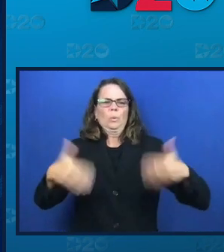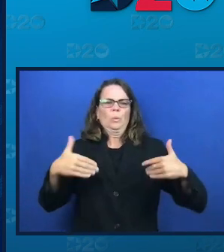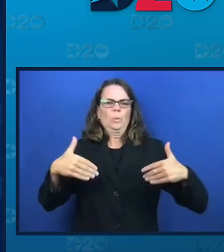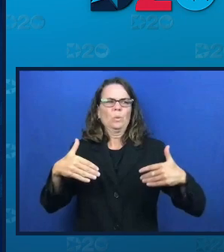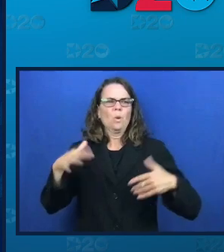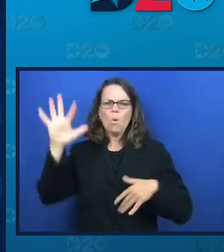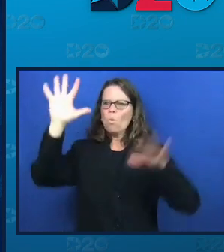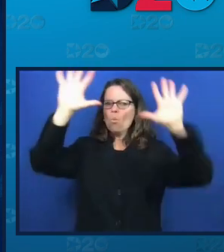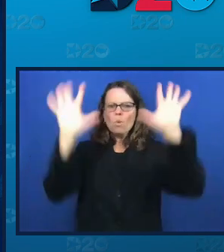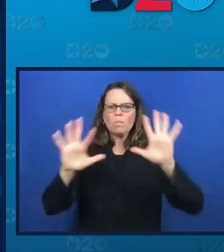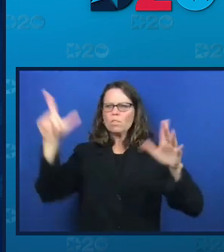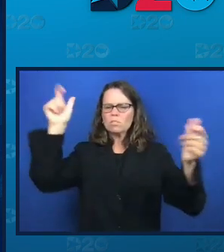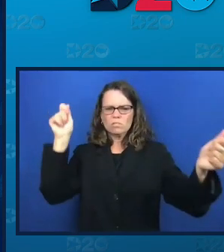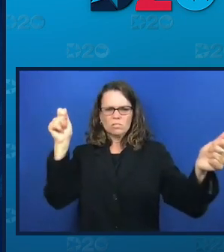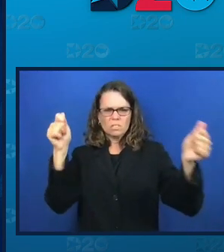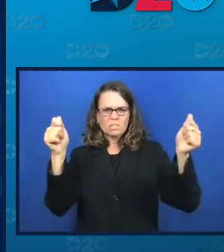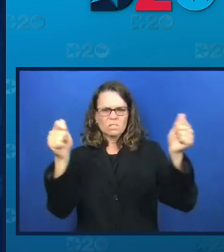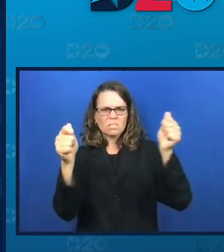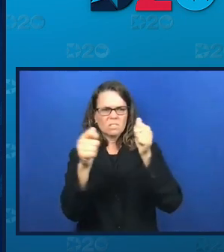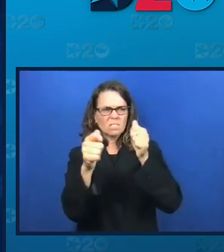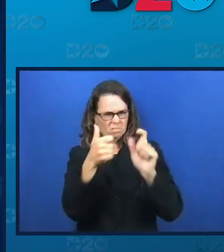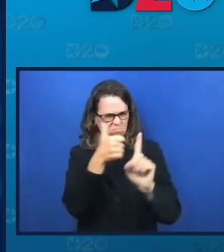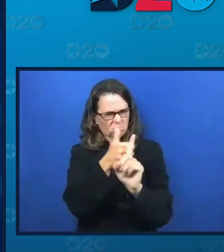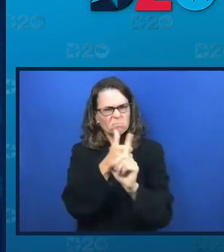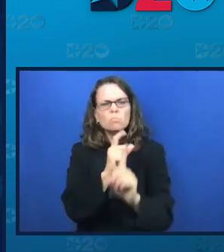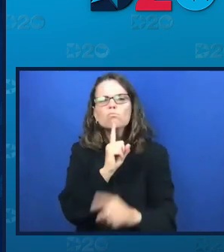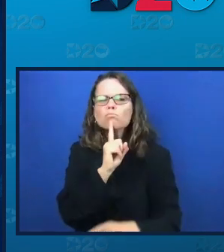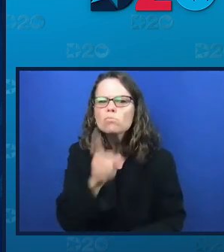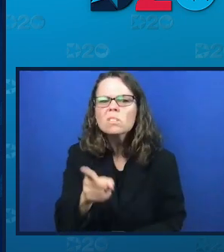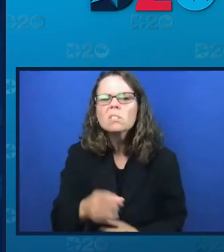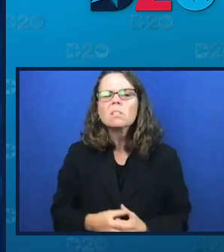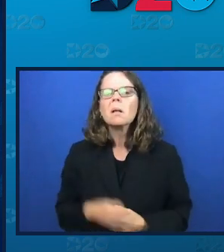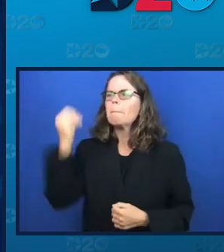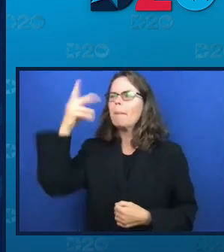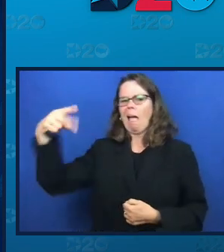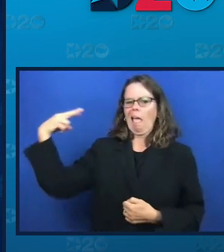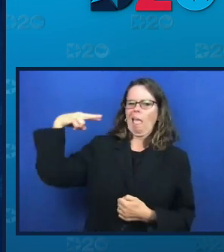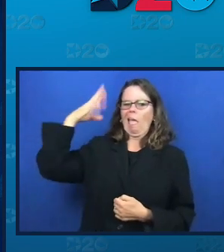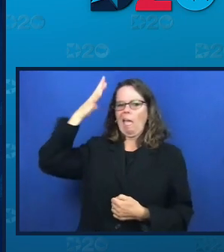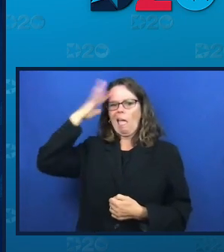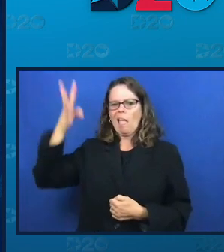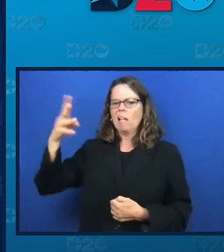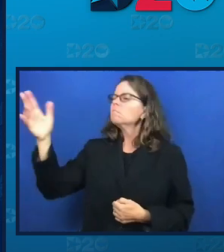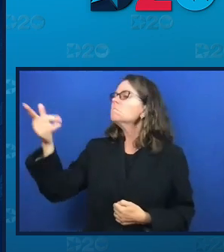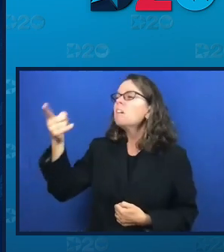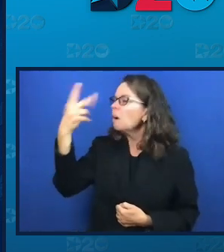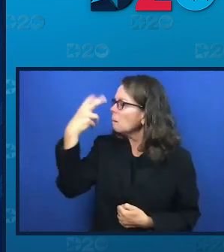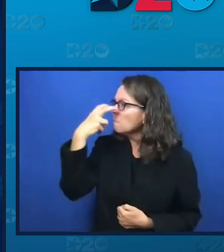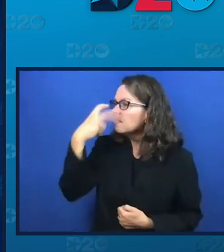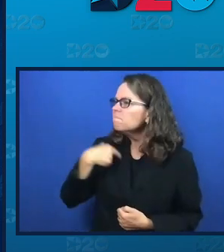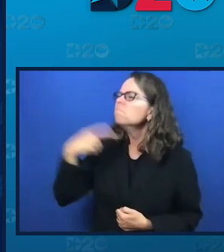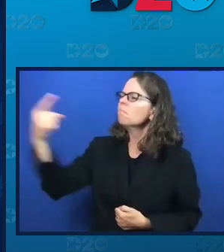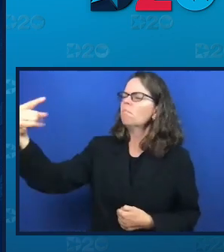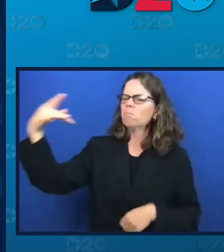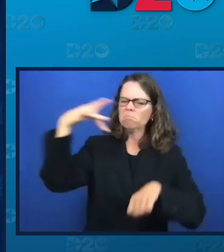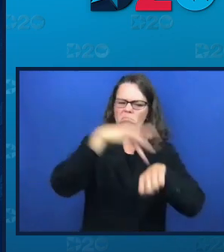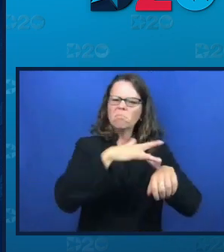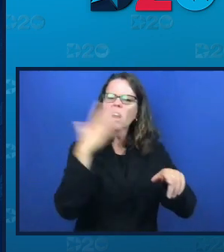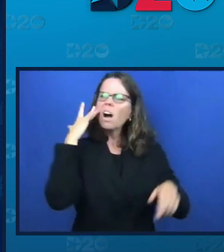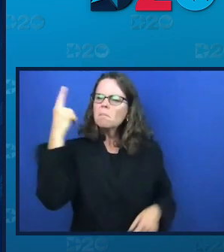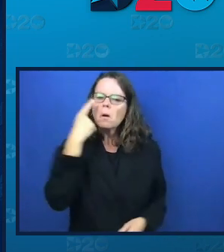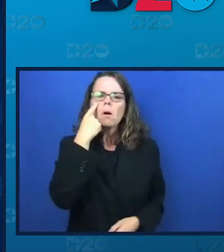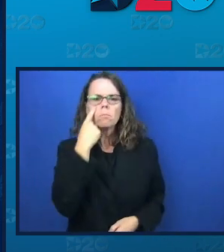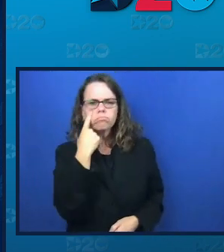California. 11,000 dry lightning strikes we had over a 72-hour period leading to this unprecedented challenge with